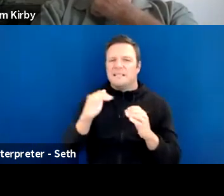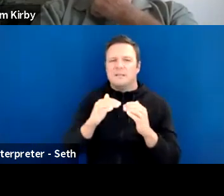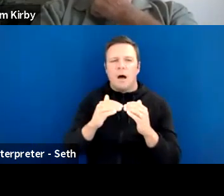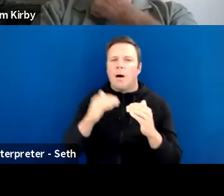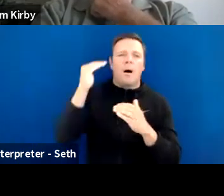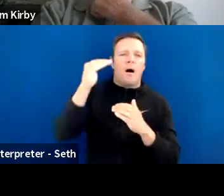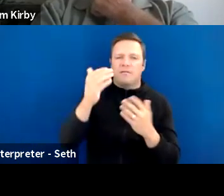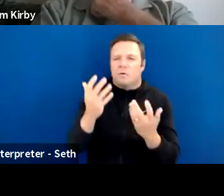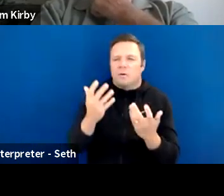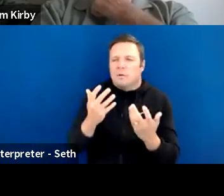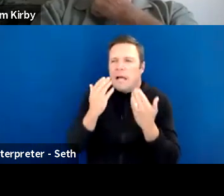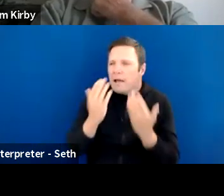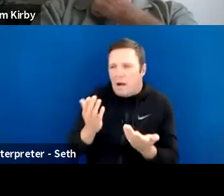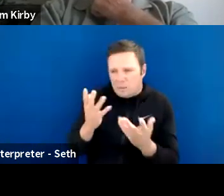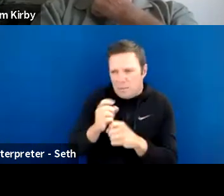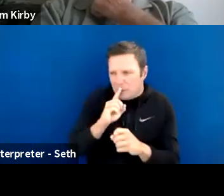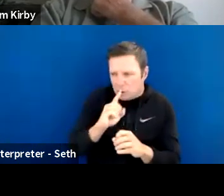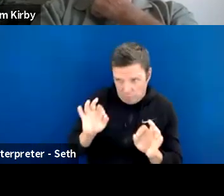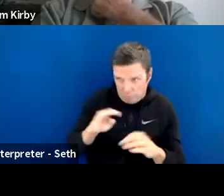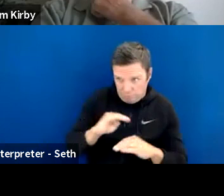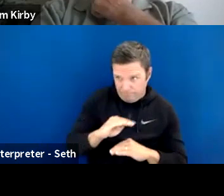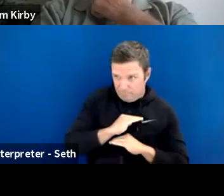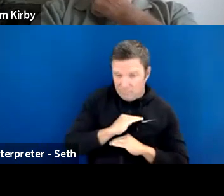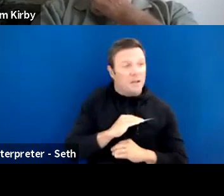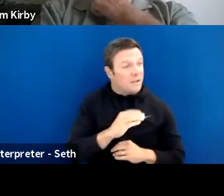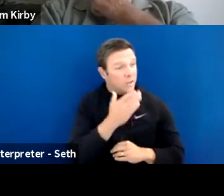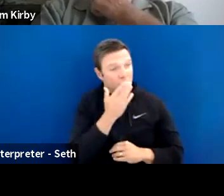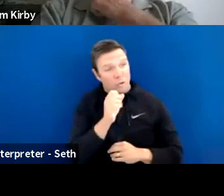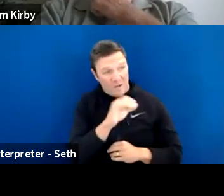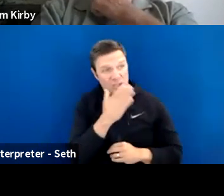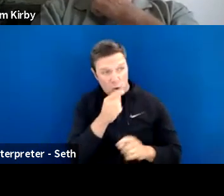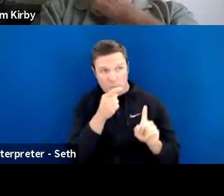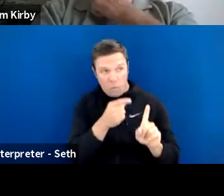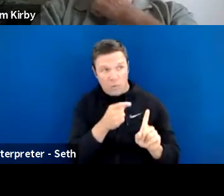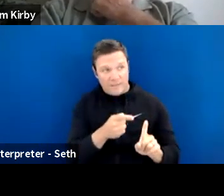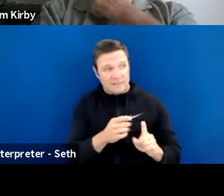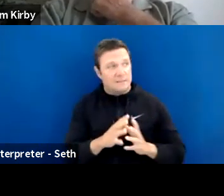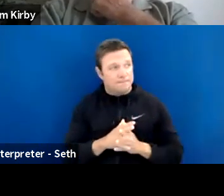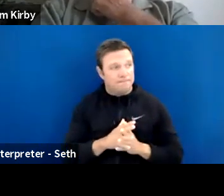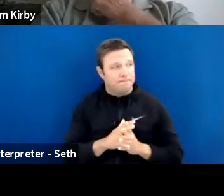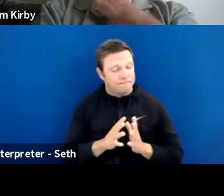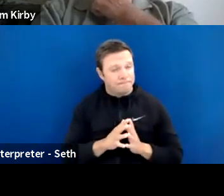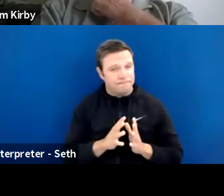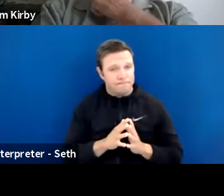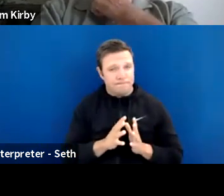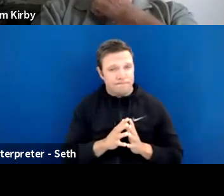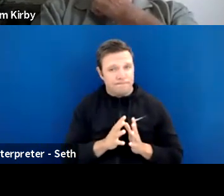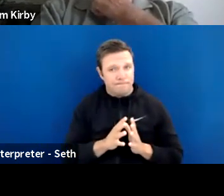in 101. Yeah, so those are really good points to make. You